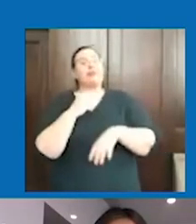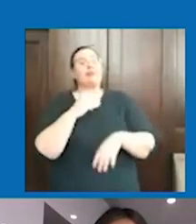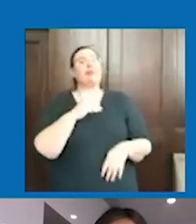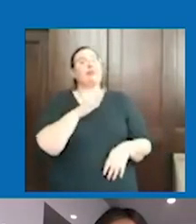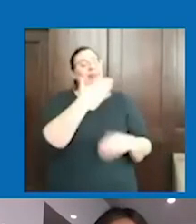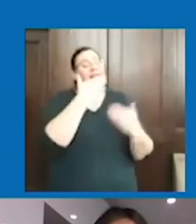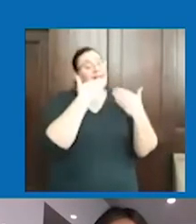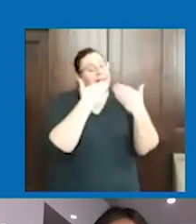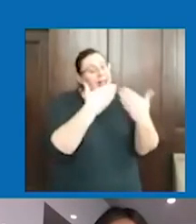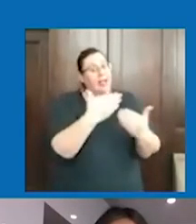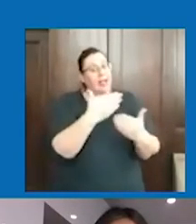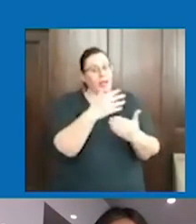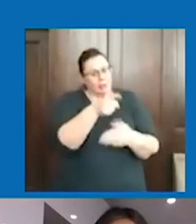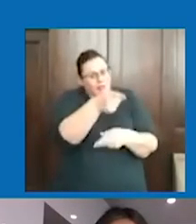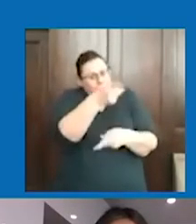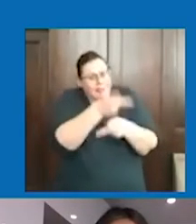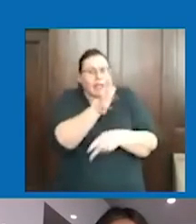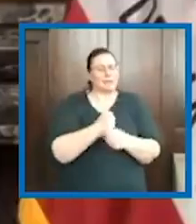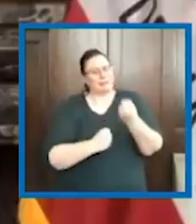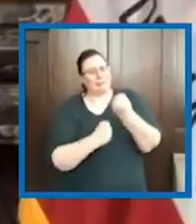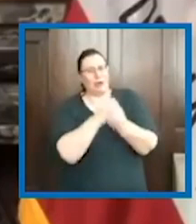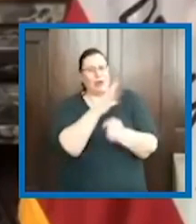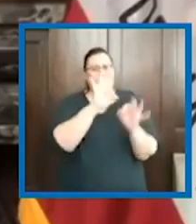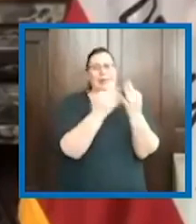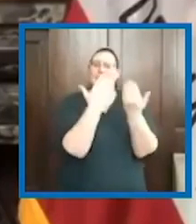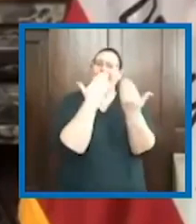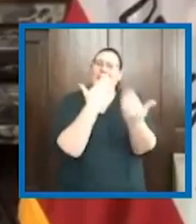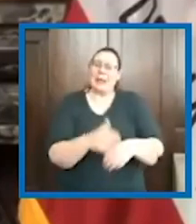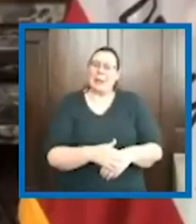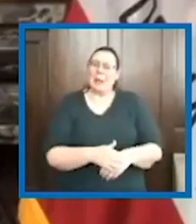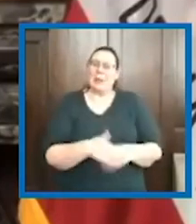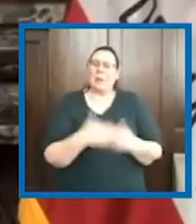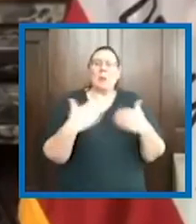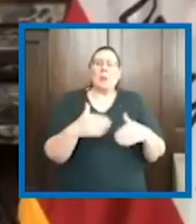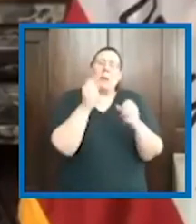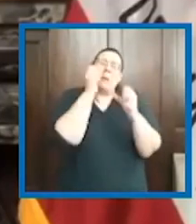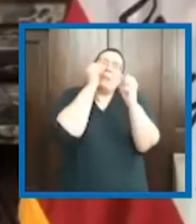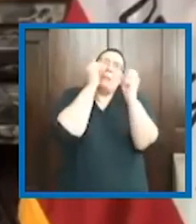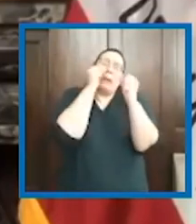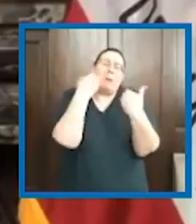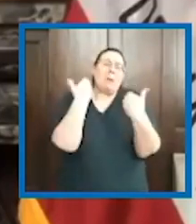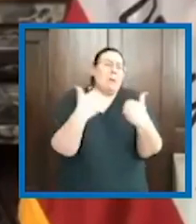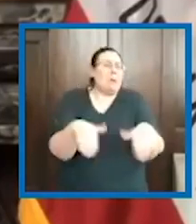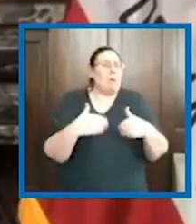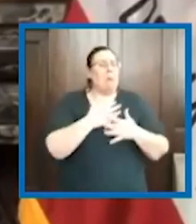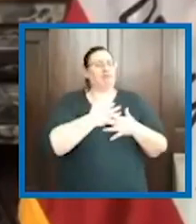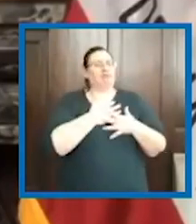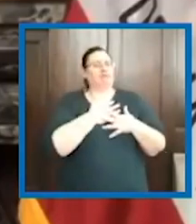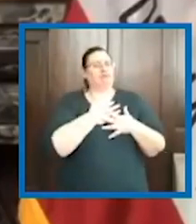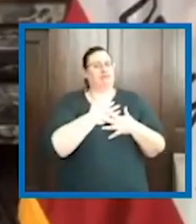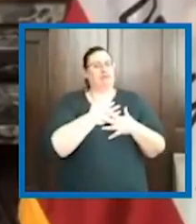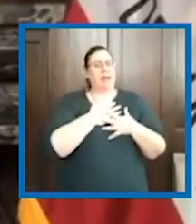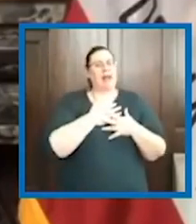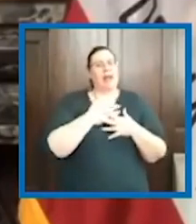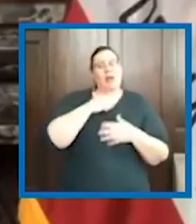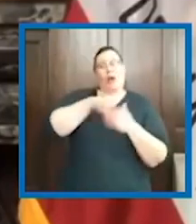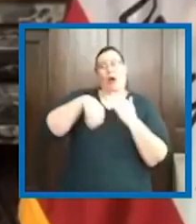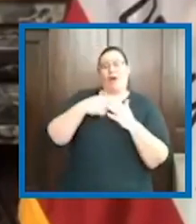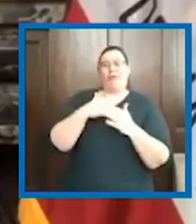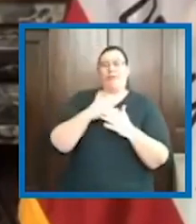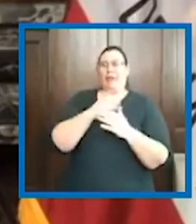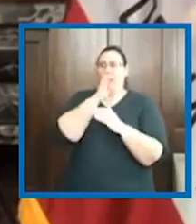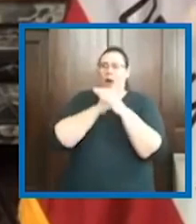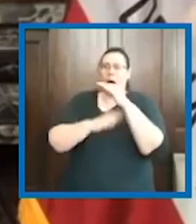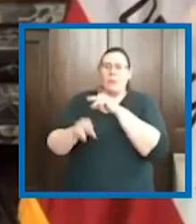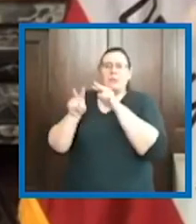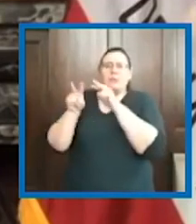for what you're doing for your siblings and for your family. You're amazing doing that, and I think we're all humbled by the way that people are helping each